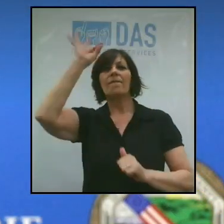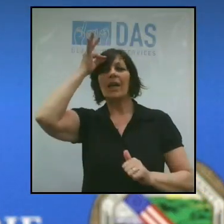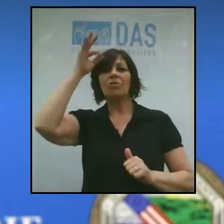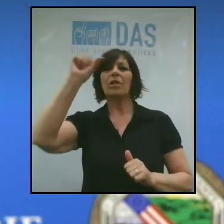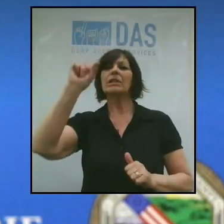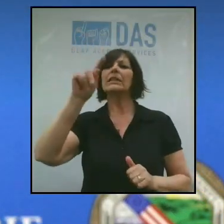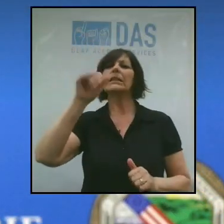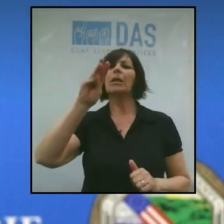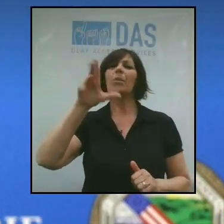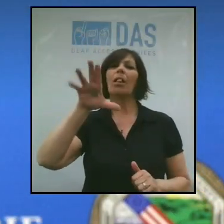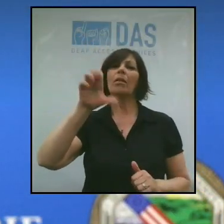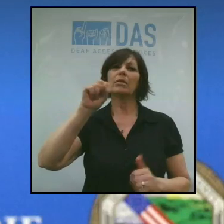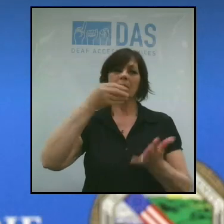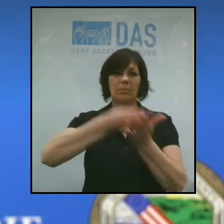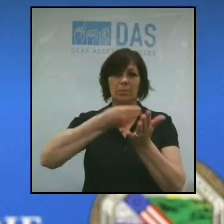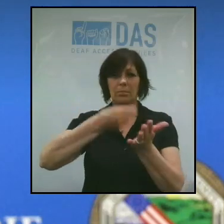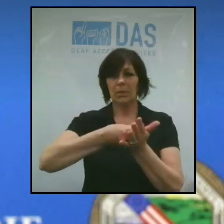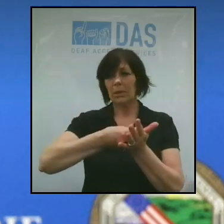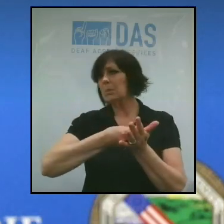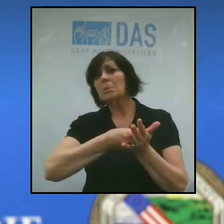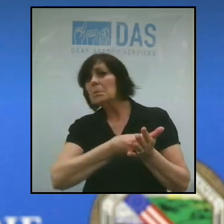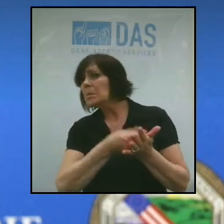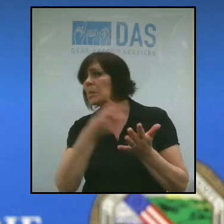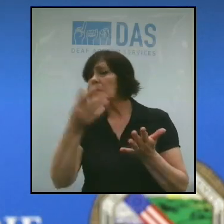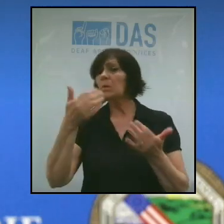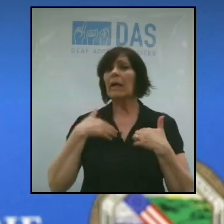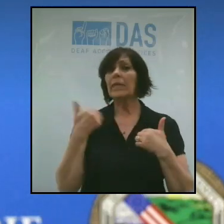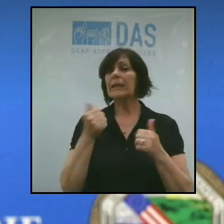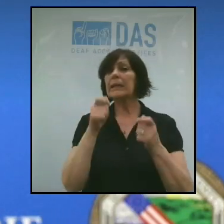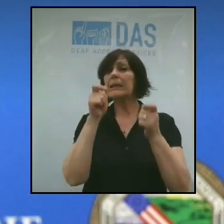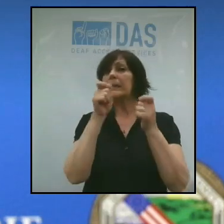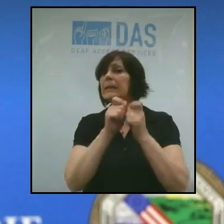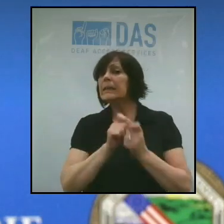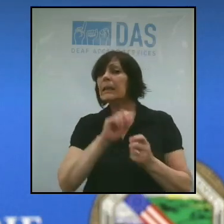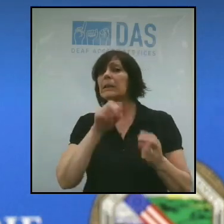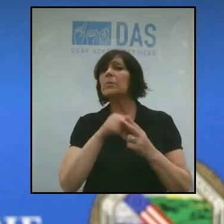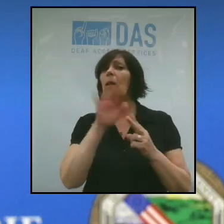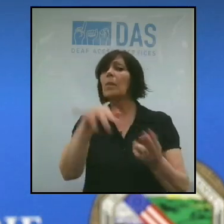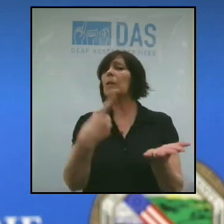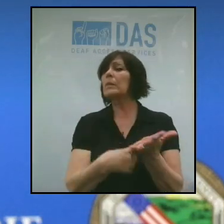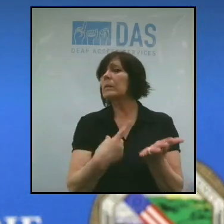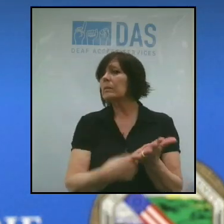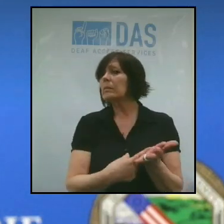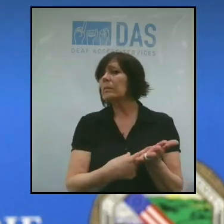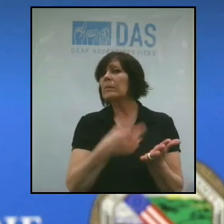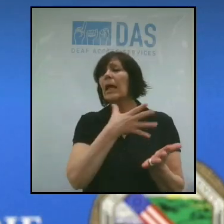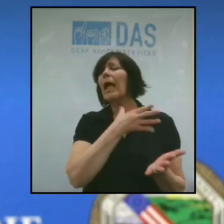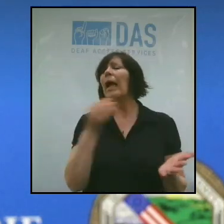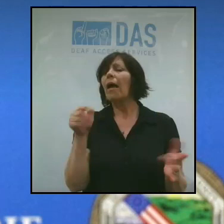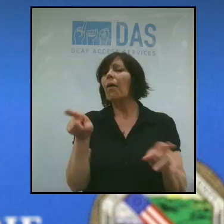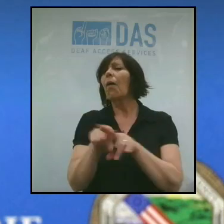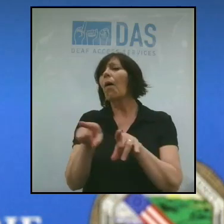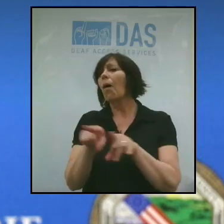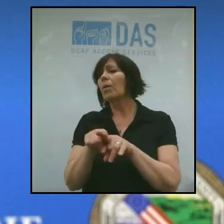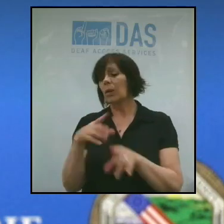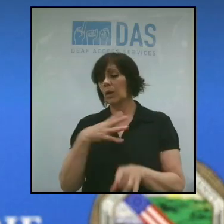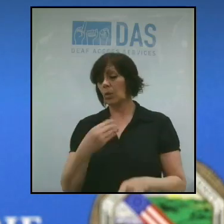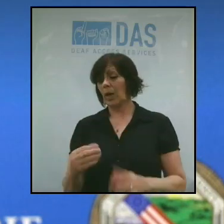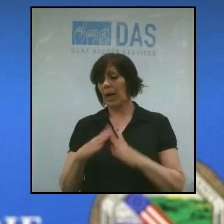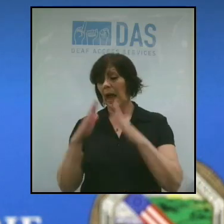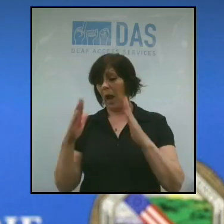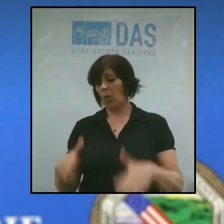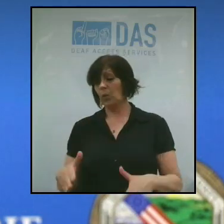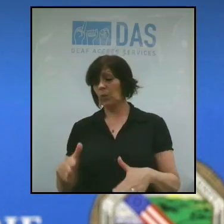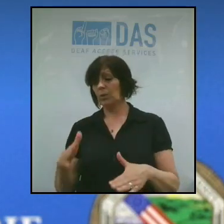stimulus round. I was wondering if you could give us a few details about the nature of those conversations. And just as a quick follow-up, the White House has already talked